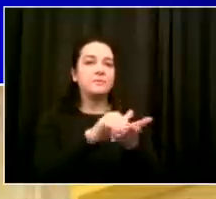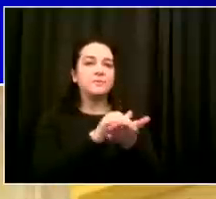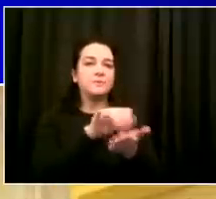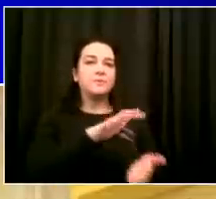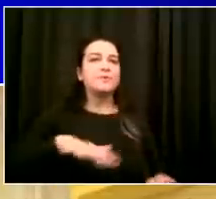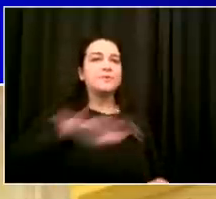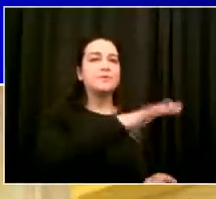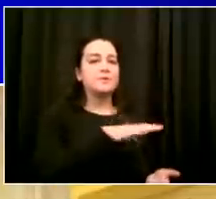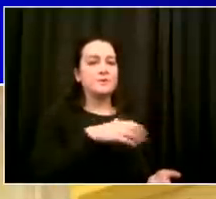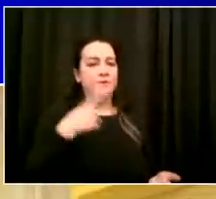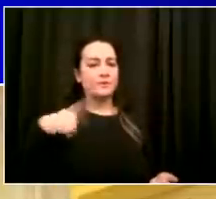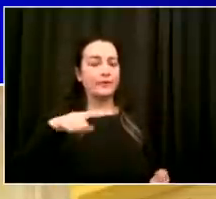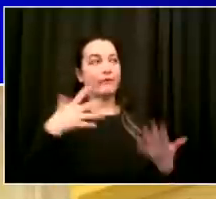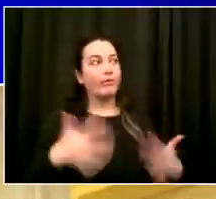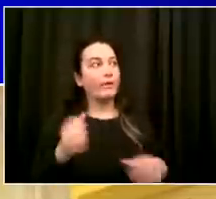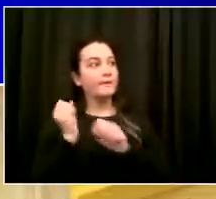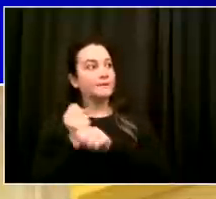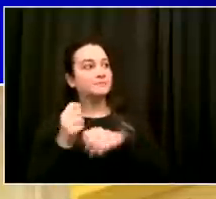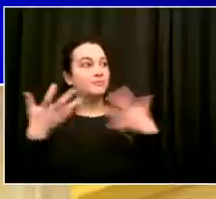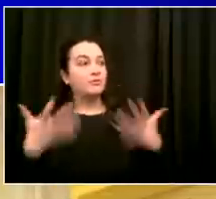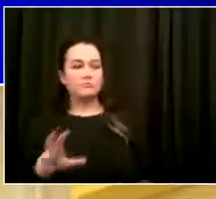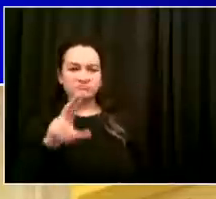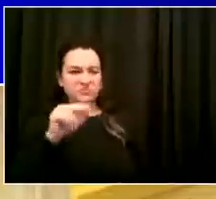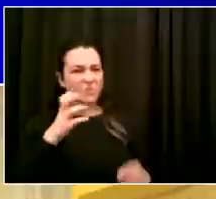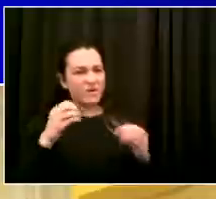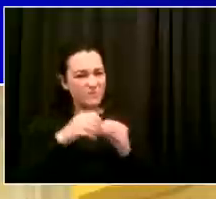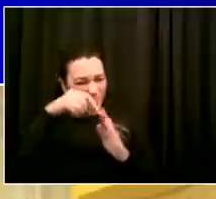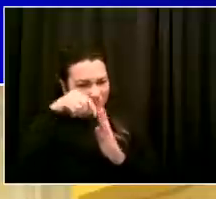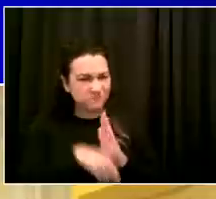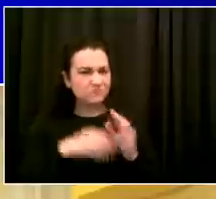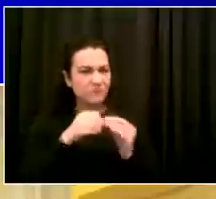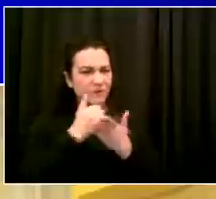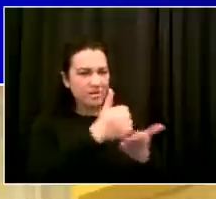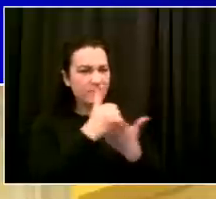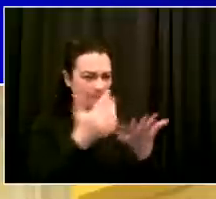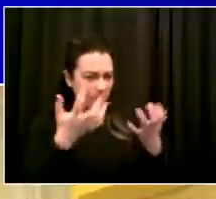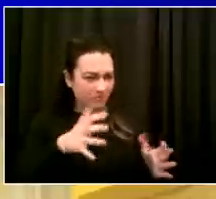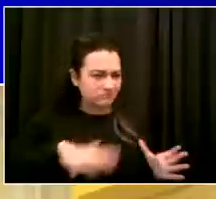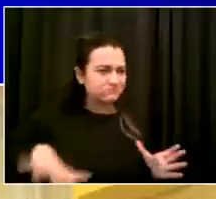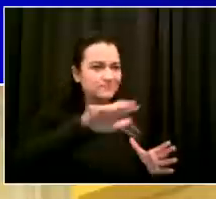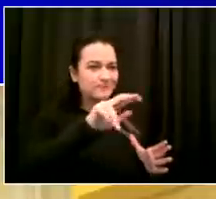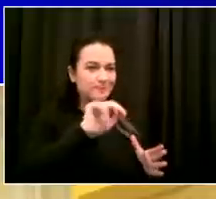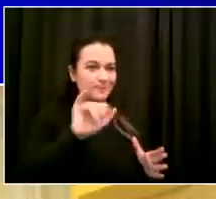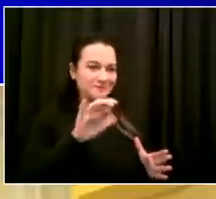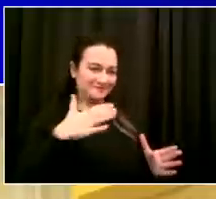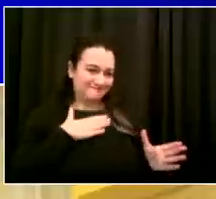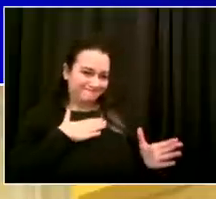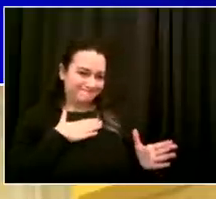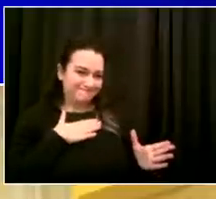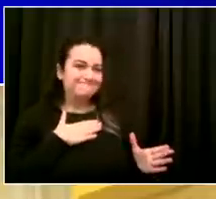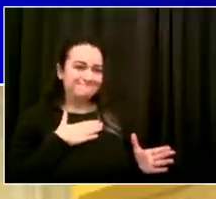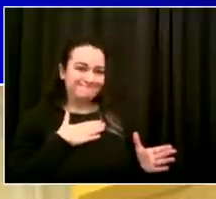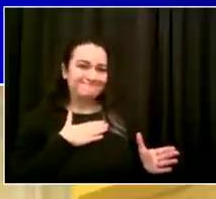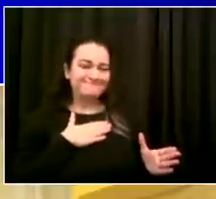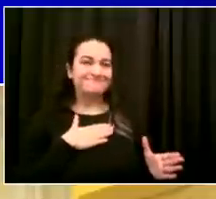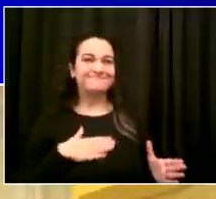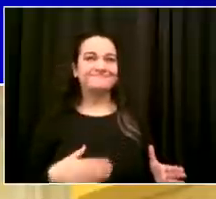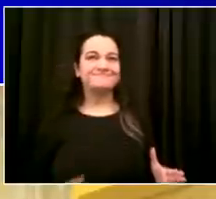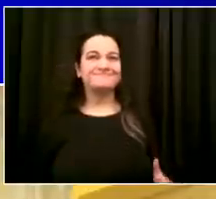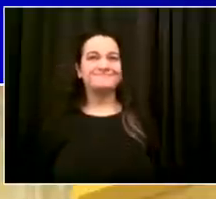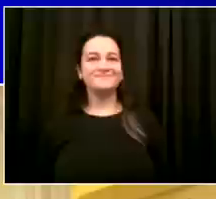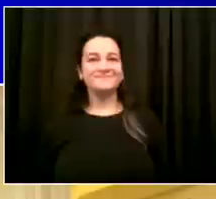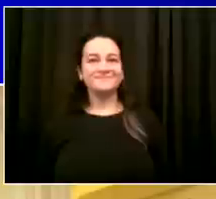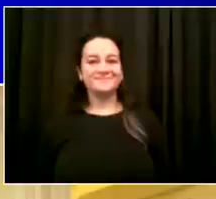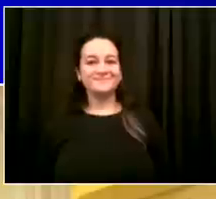since I'm sure so many Mets fans would love to talk to you about this, I'll just take the moment. Francisco Lindor, amazing